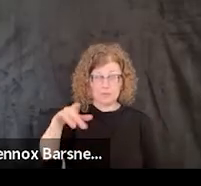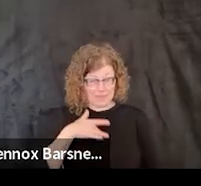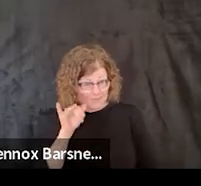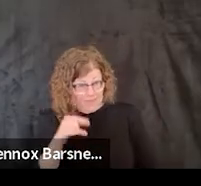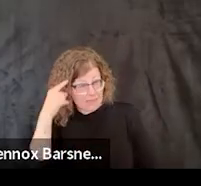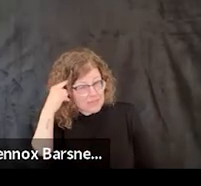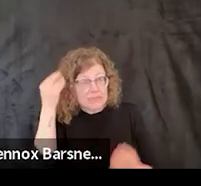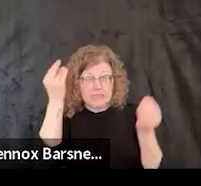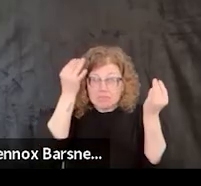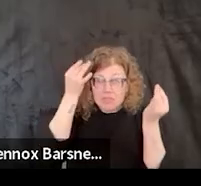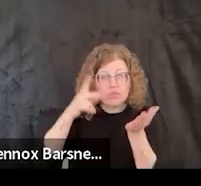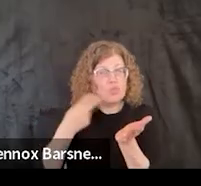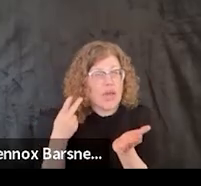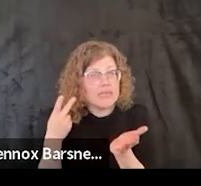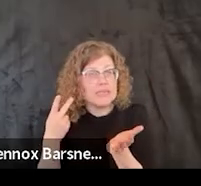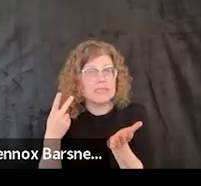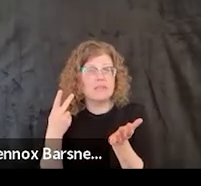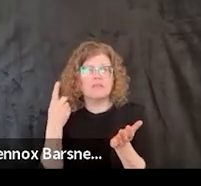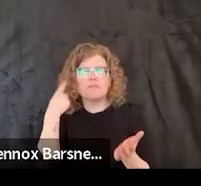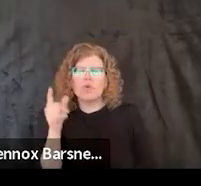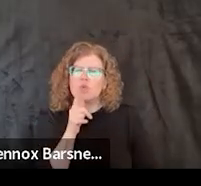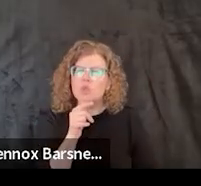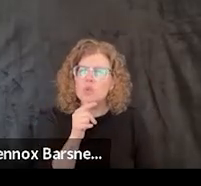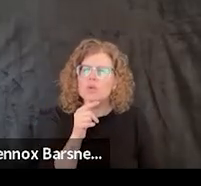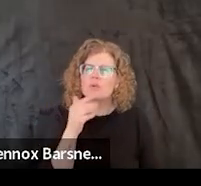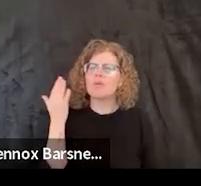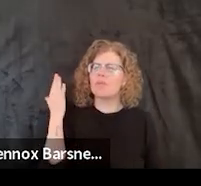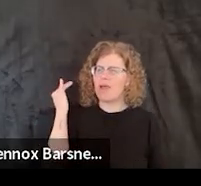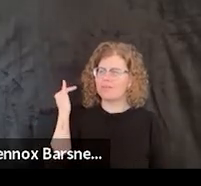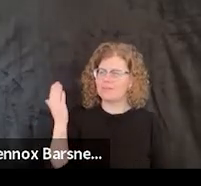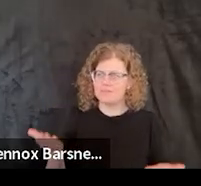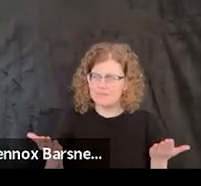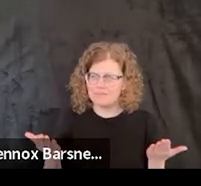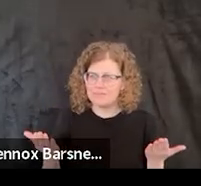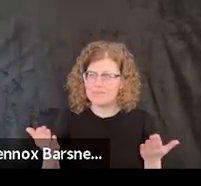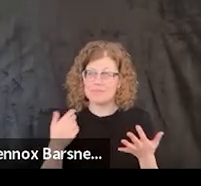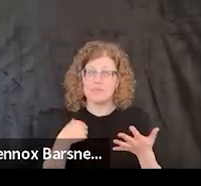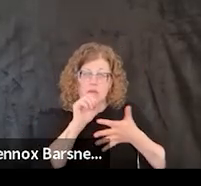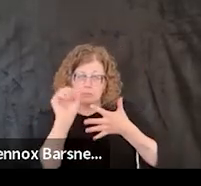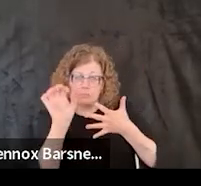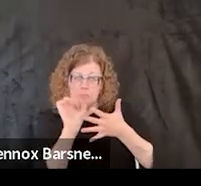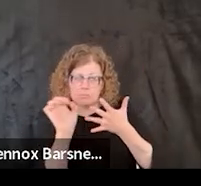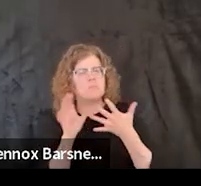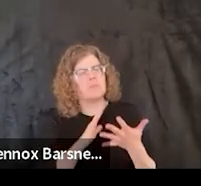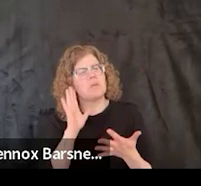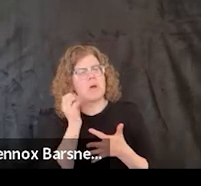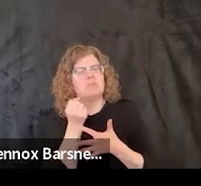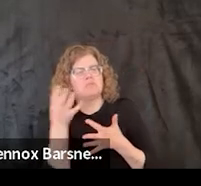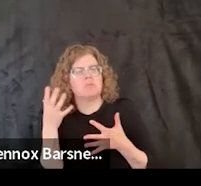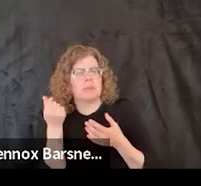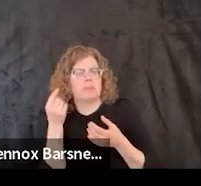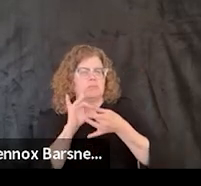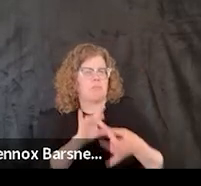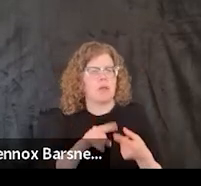how they make it and why? I'll expand on this more when we talk about the program considerations for this